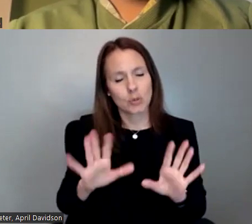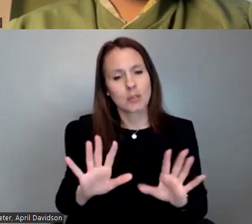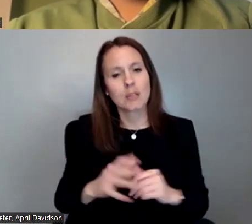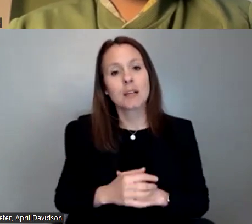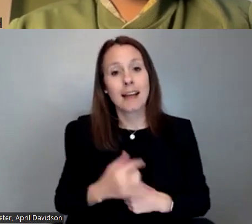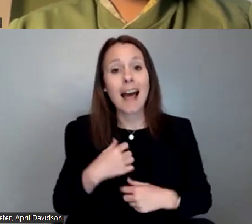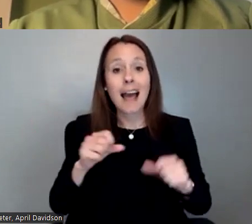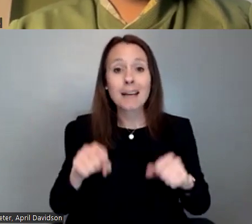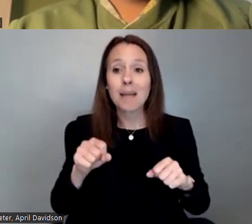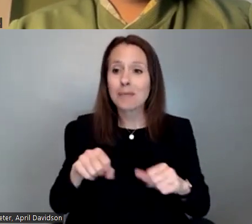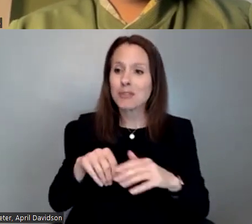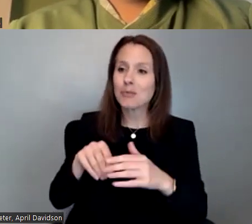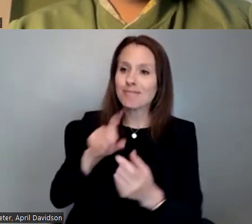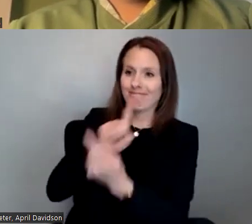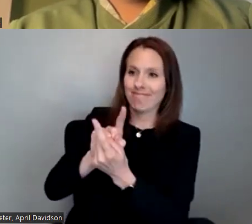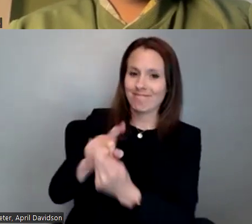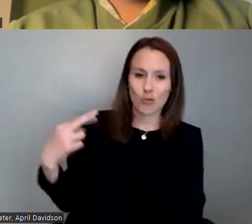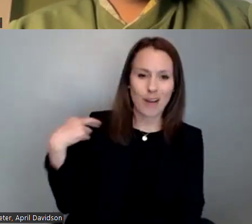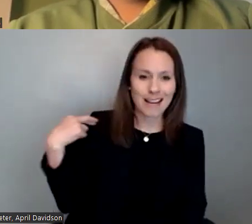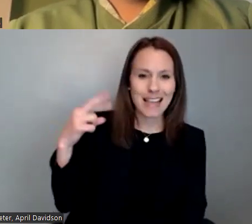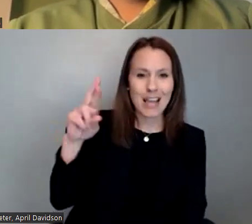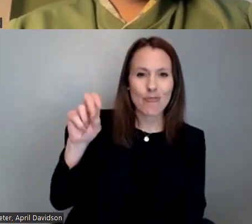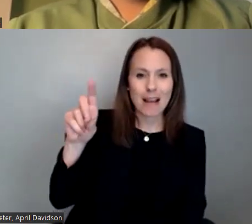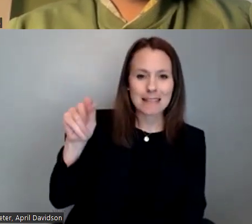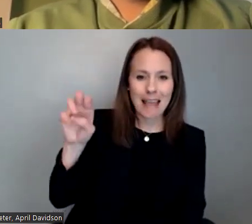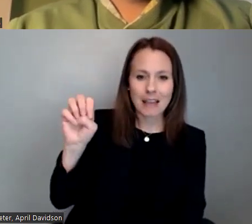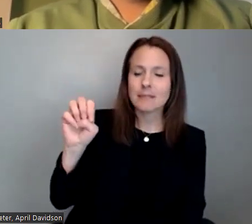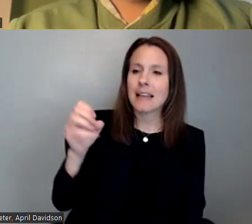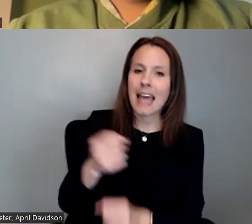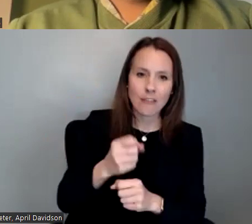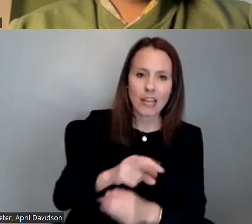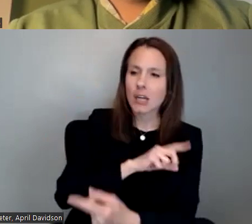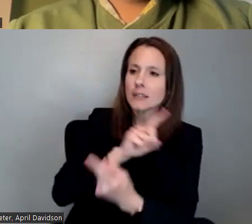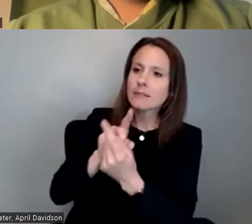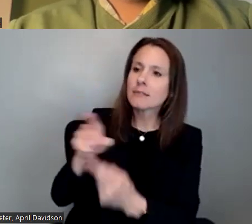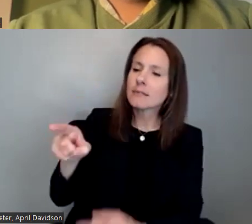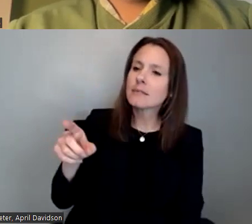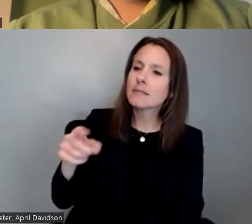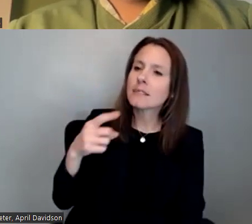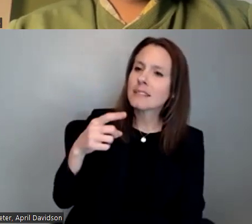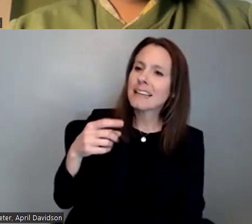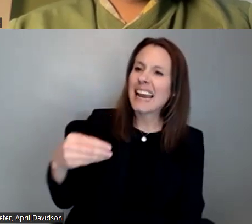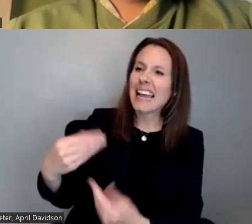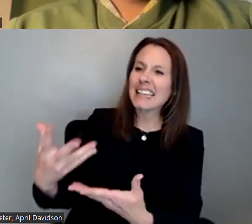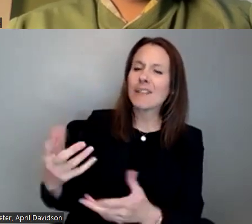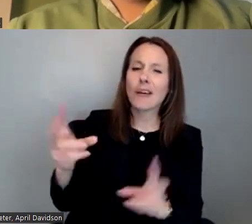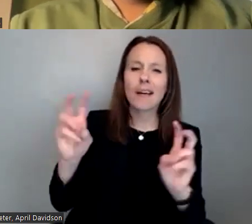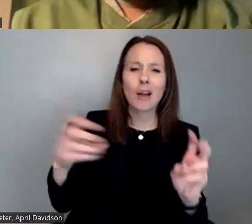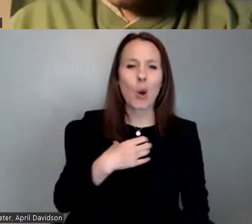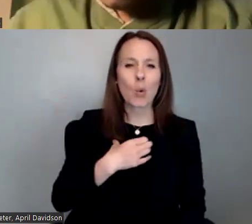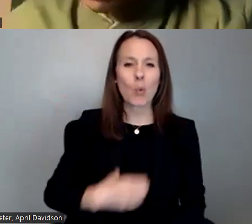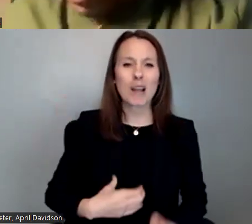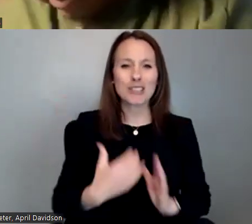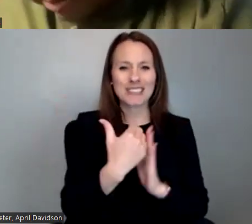I'm able to go to Roxanne each year at the end of the school year and give her, it's called a wish list. So I go out there and